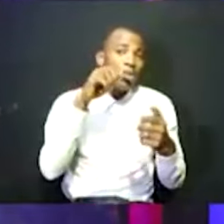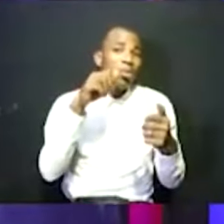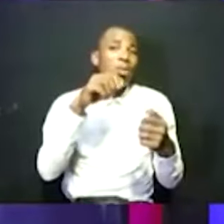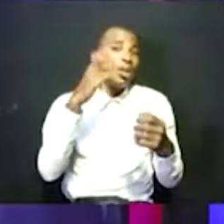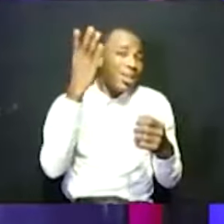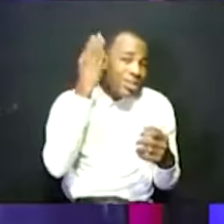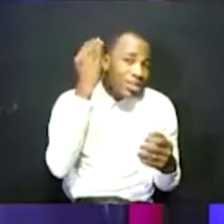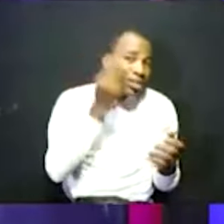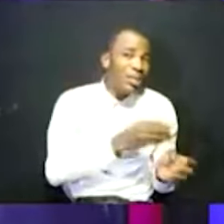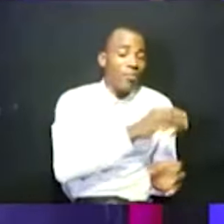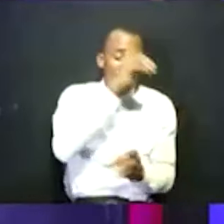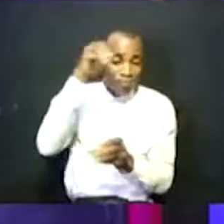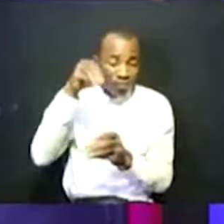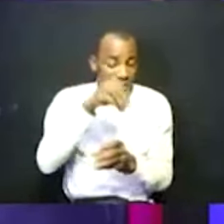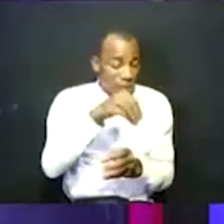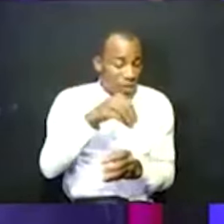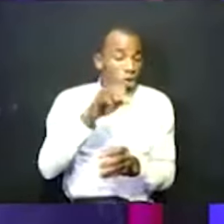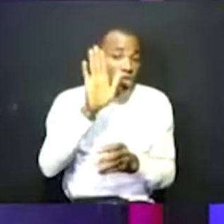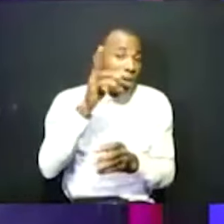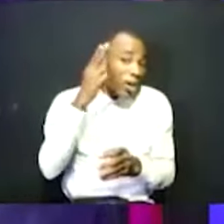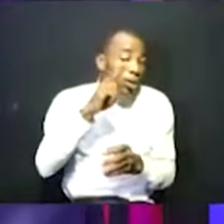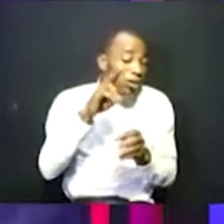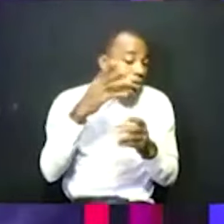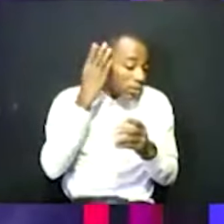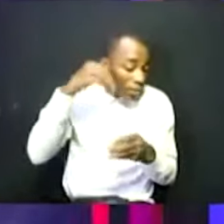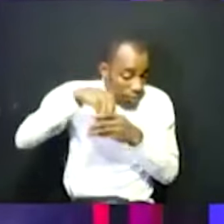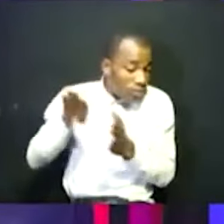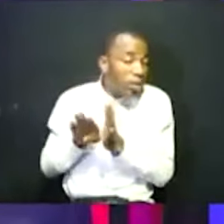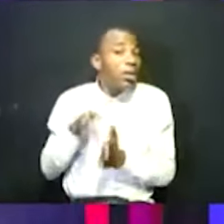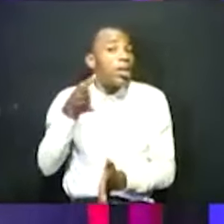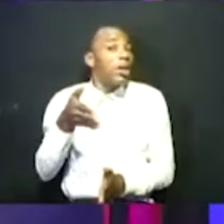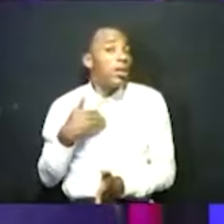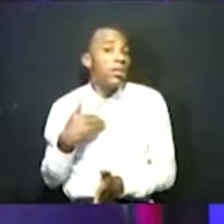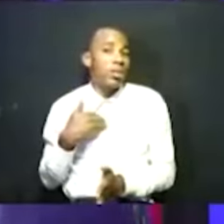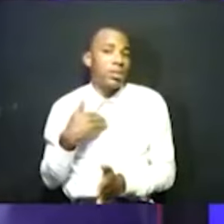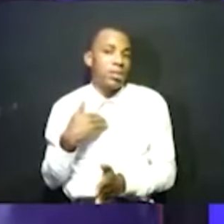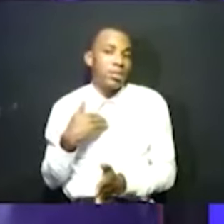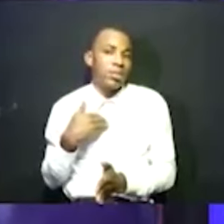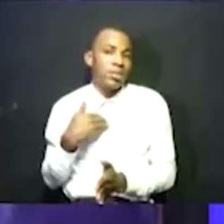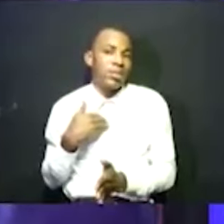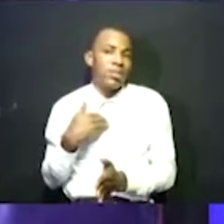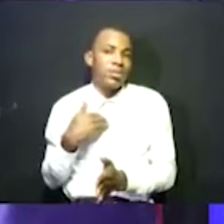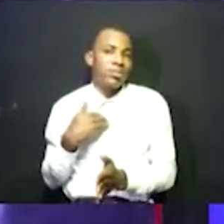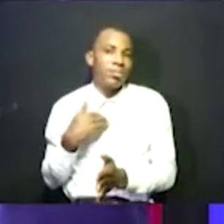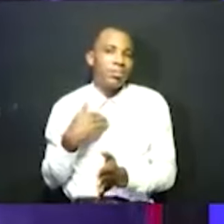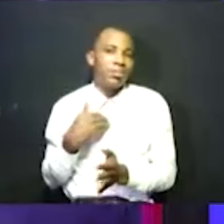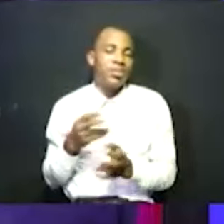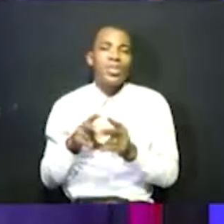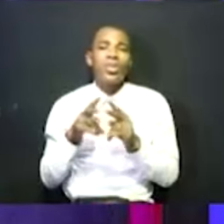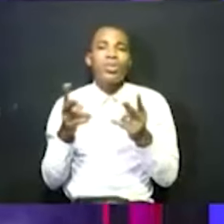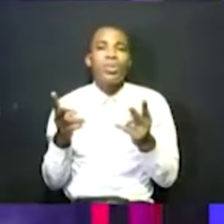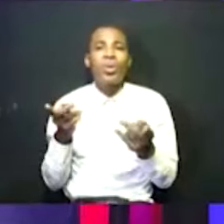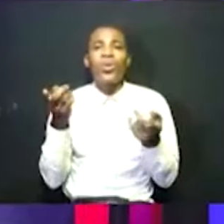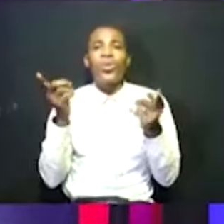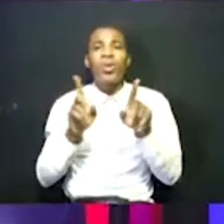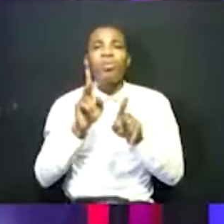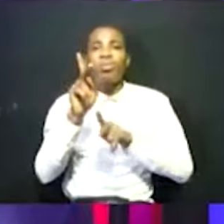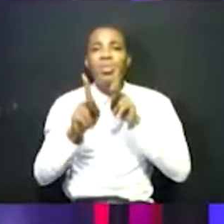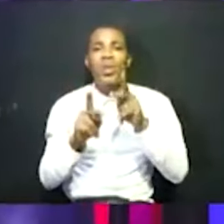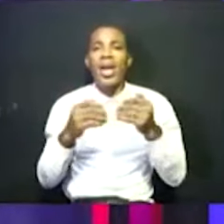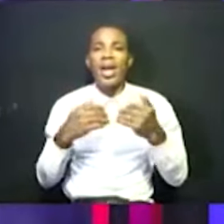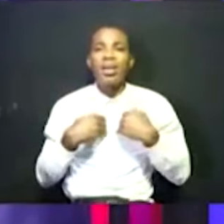has challenges. And see, because of this, we are always accommodating rotten marriages.